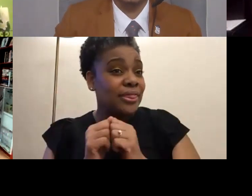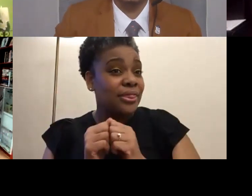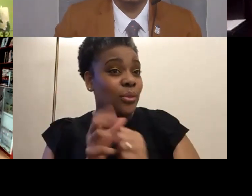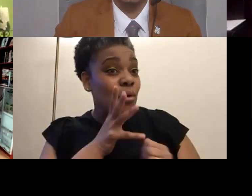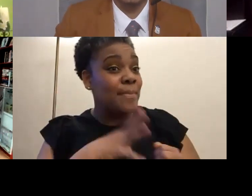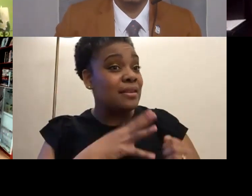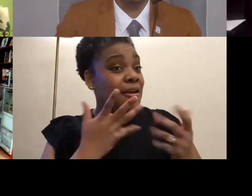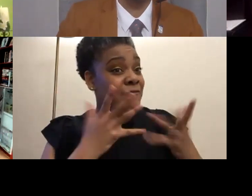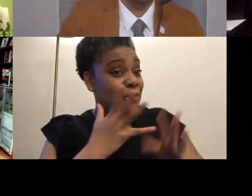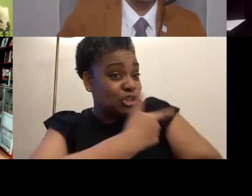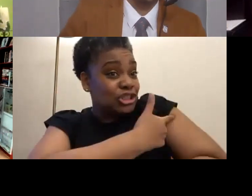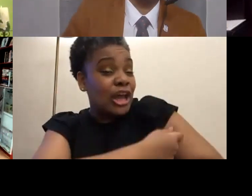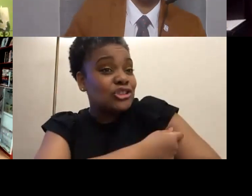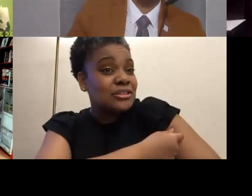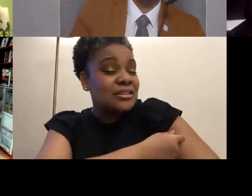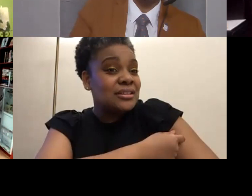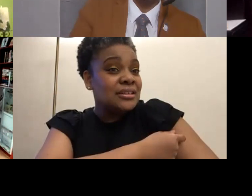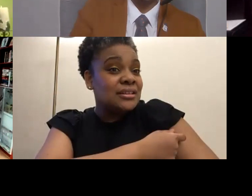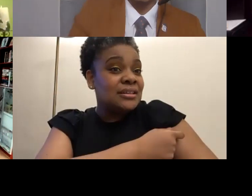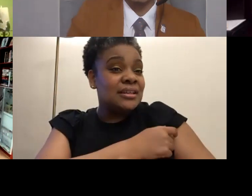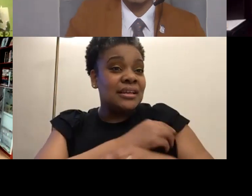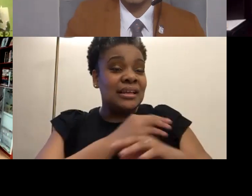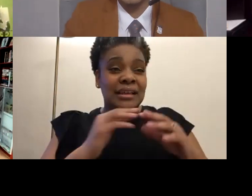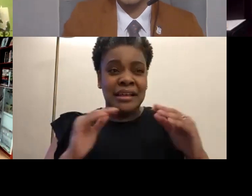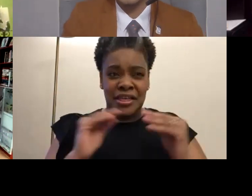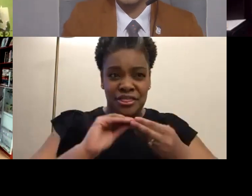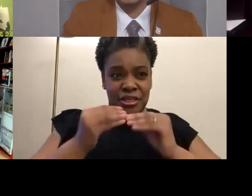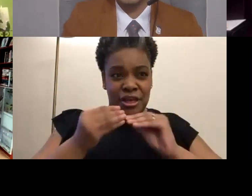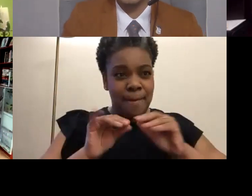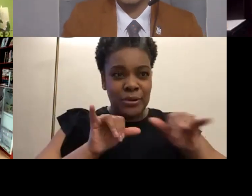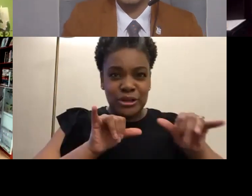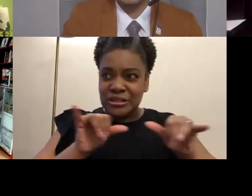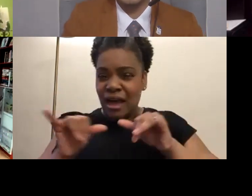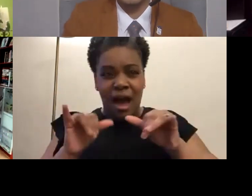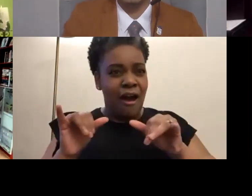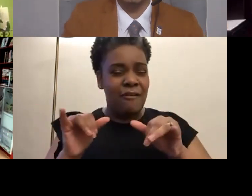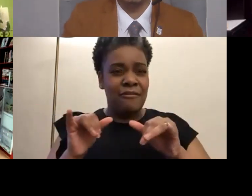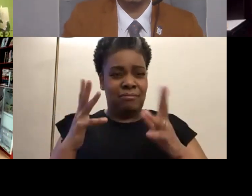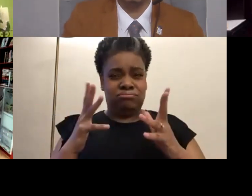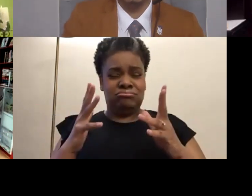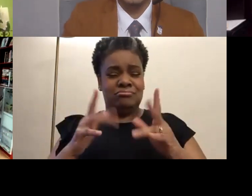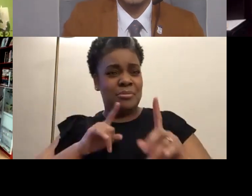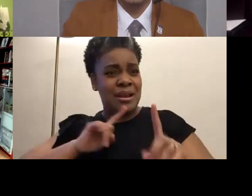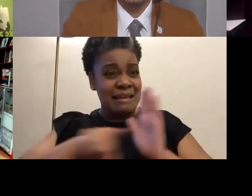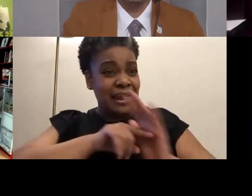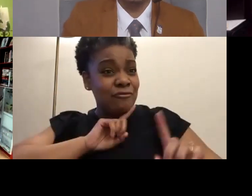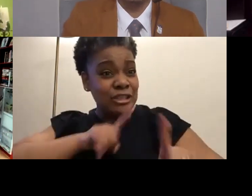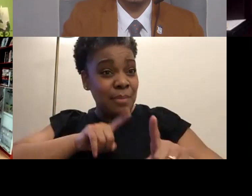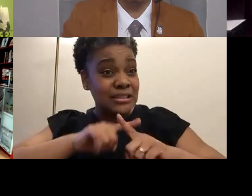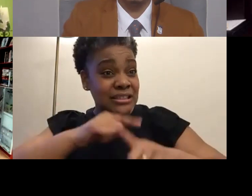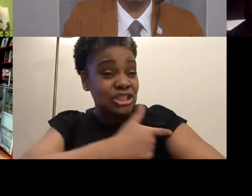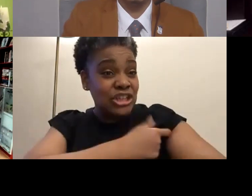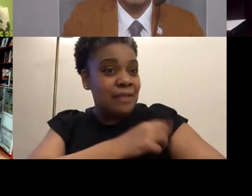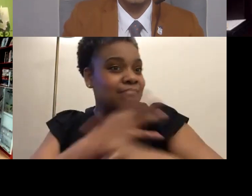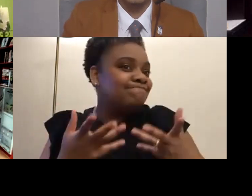also something important to keep in mind. Like the rates of these adverse reactions are similar between the vaccinated and unvaccinated